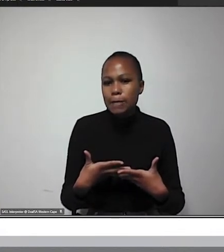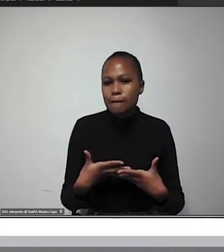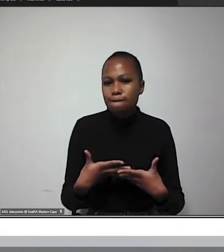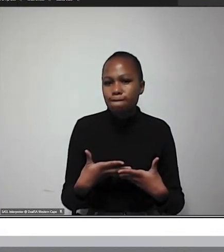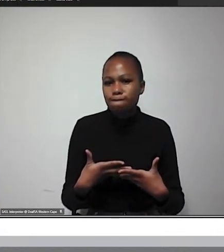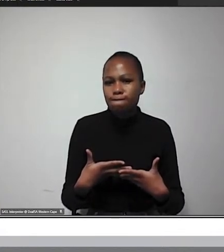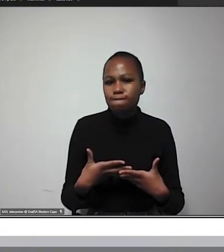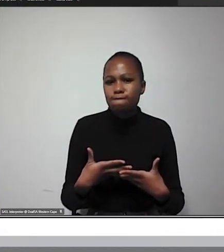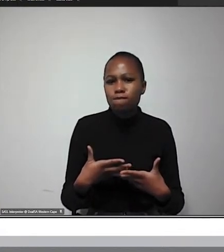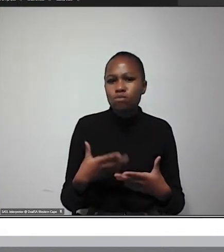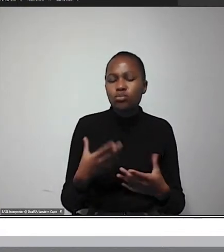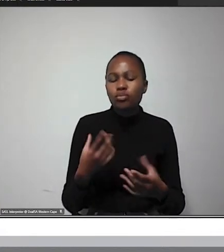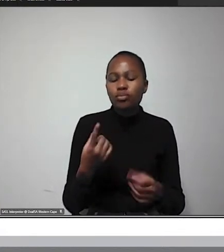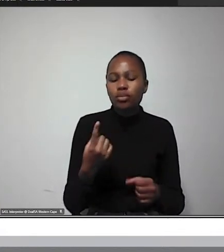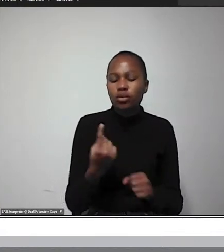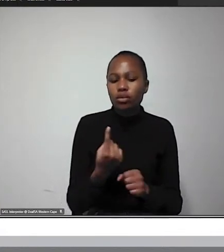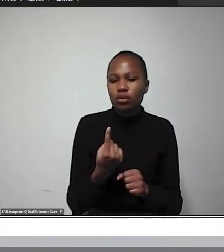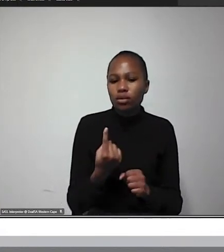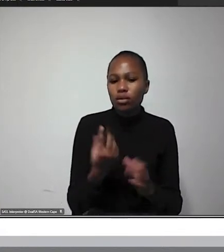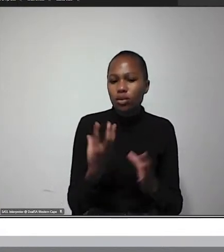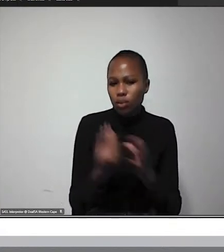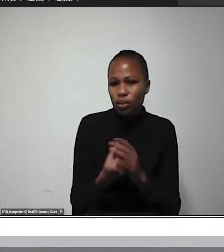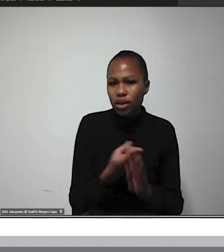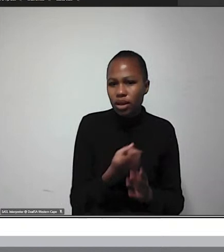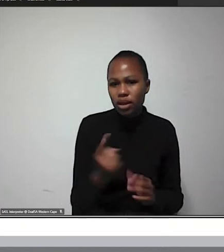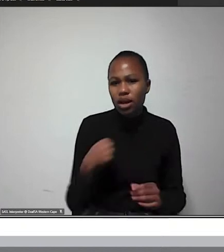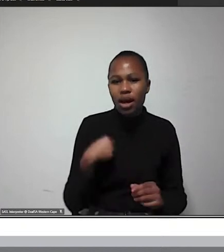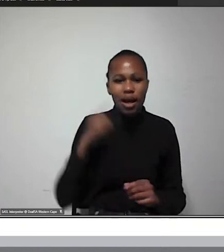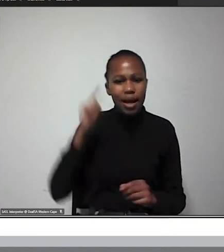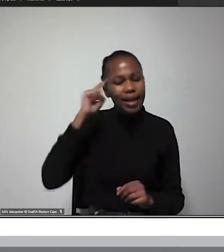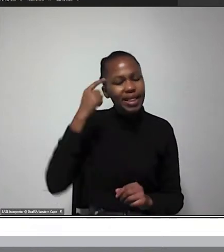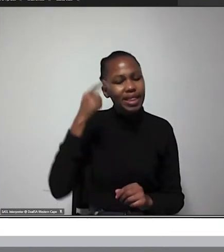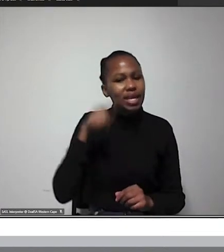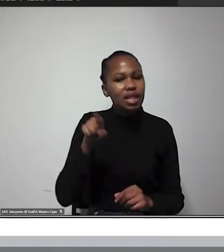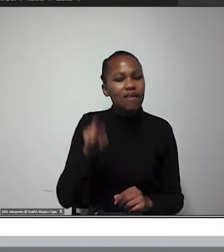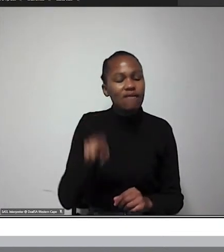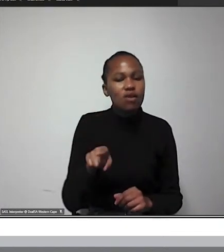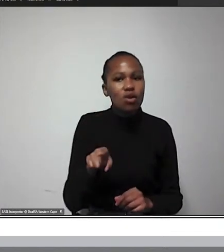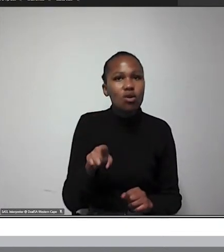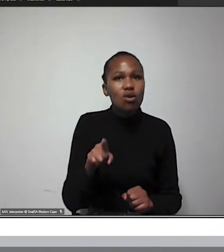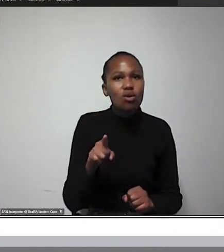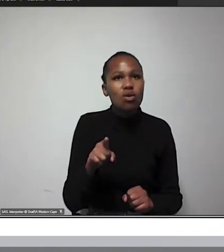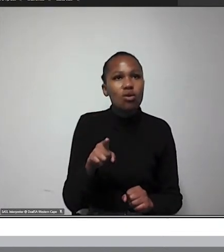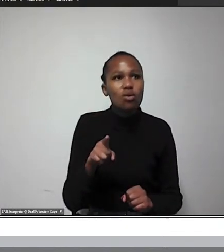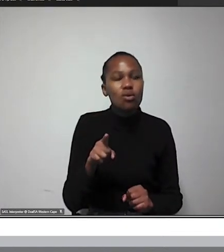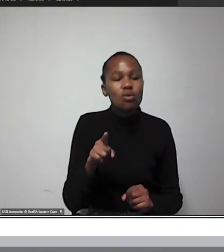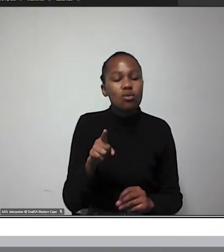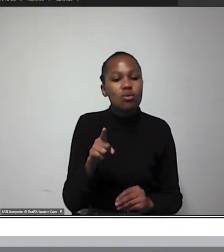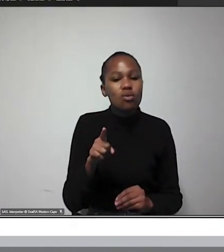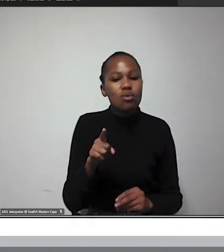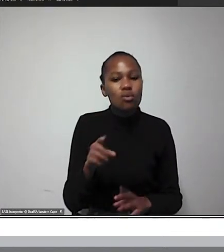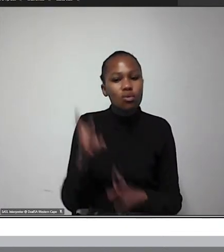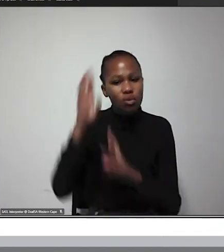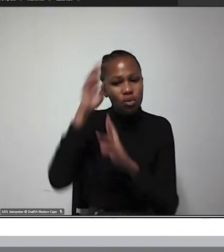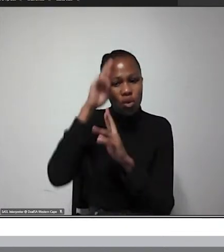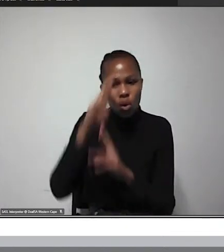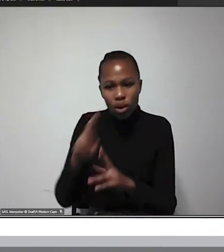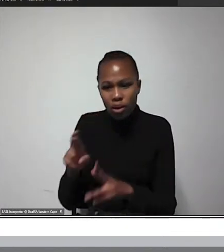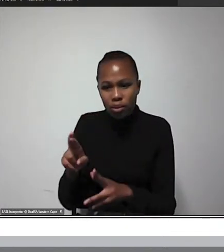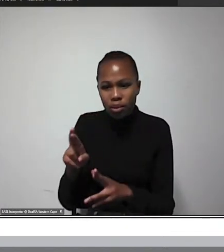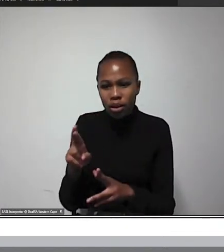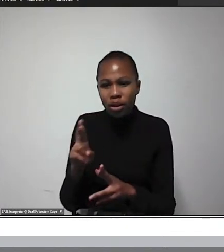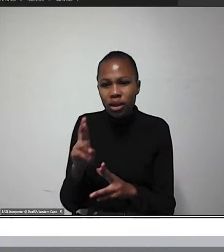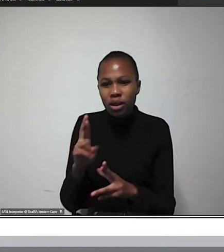spirit and working together. And I think, therefore, all we're doing is to call on our